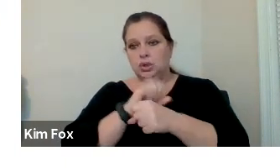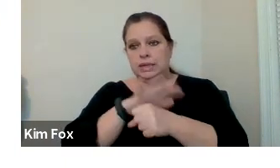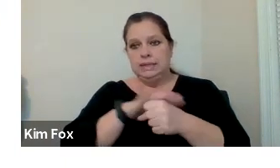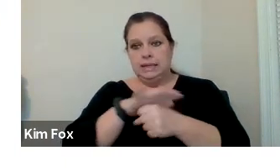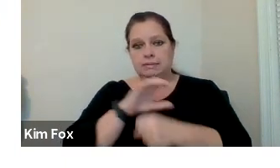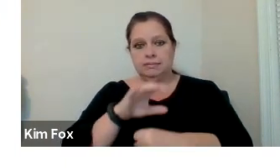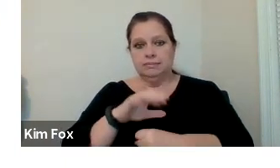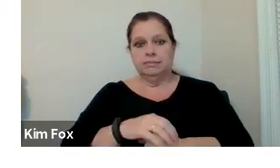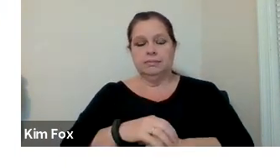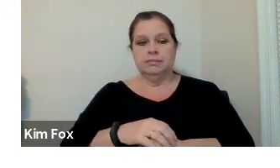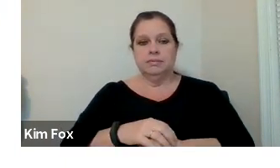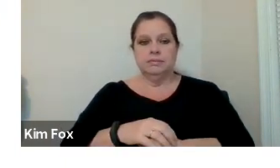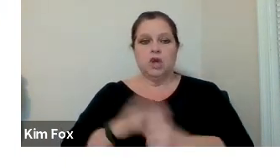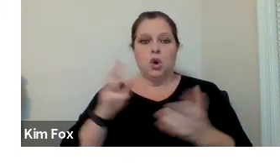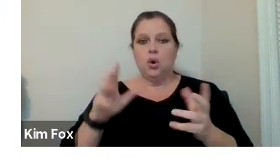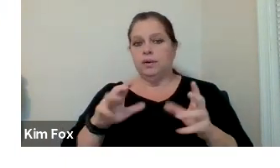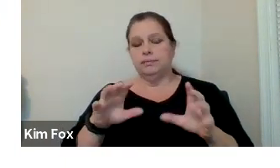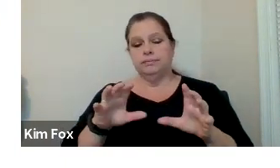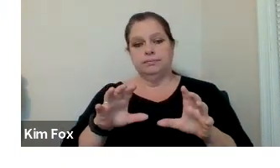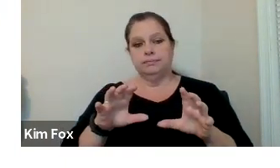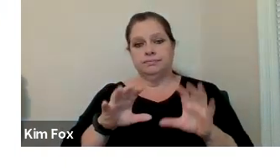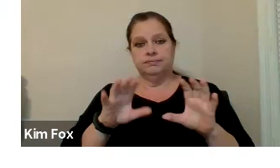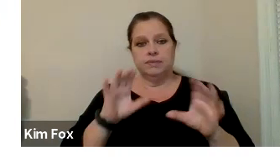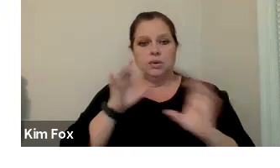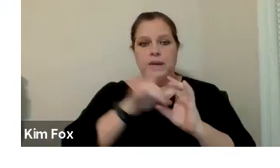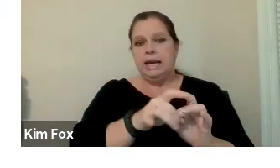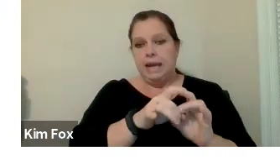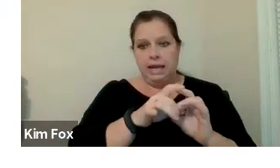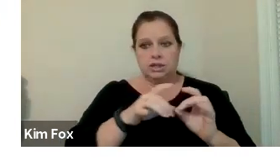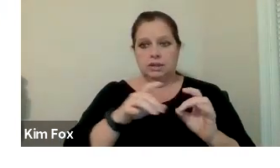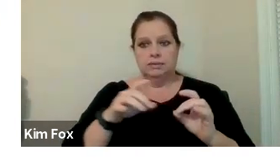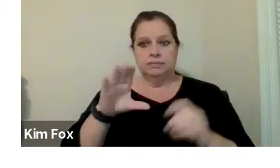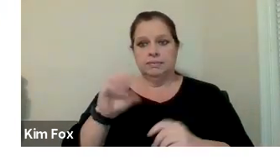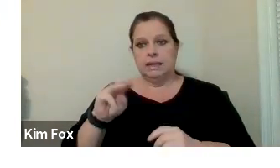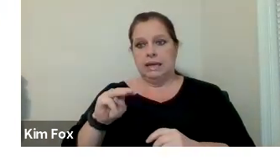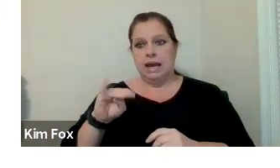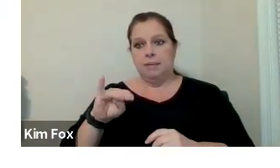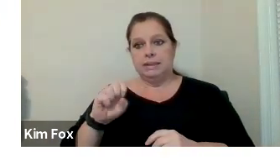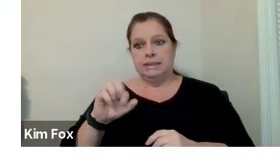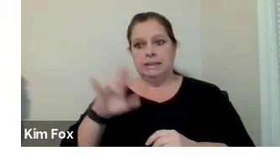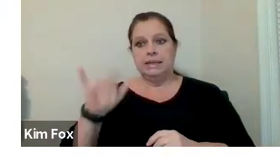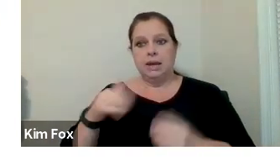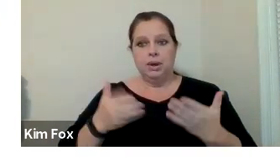with organizations, even on base, they offer those. The commissary even offers